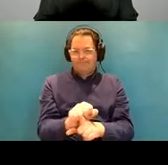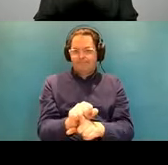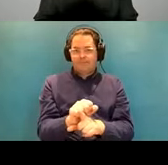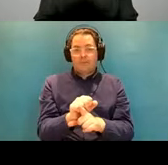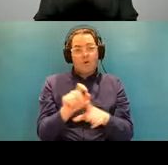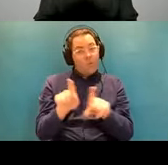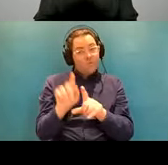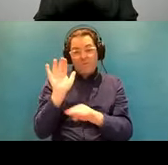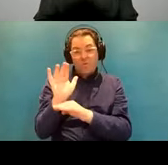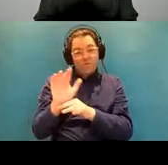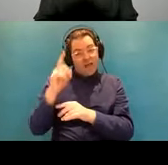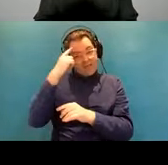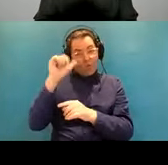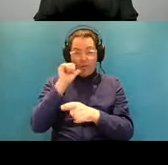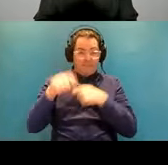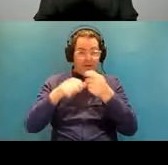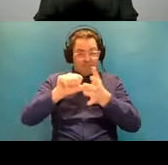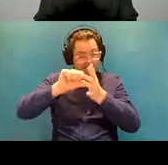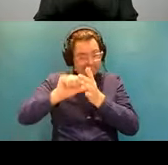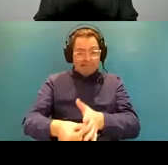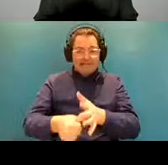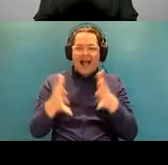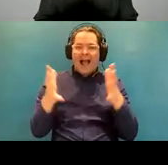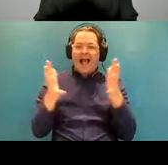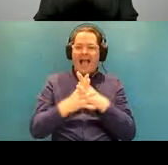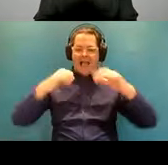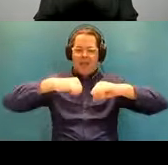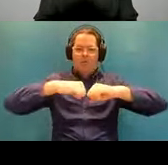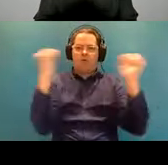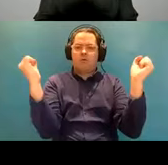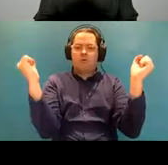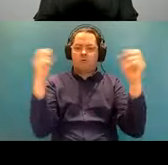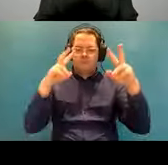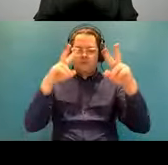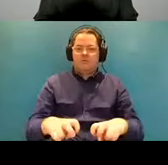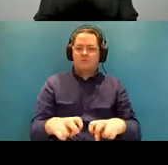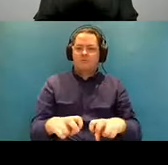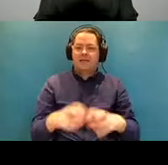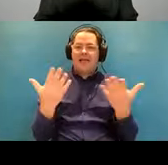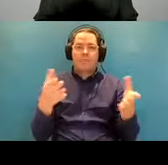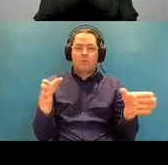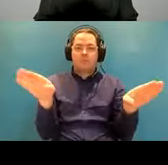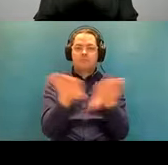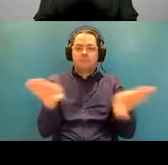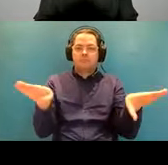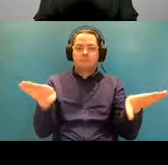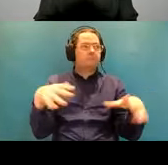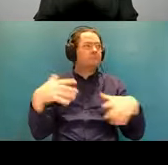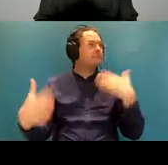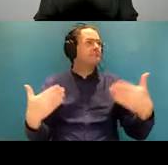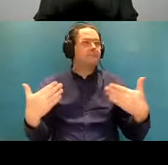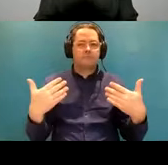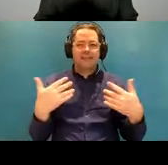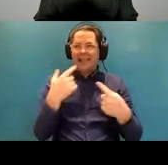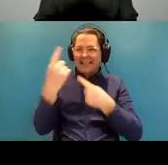to actually investigate themselves. So what we have is more and more private spaces and individualized